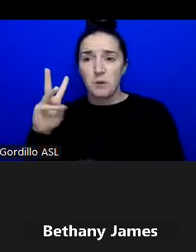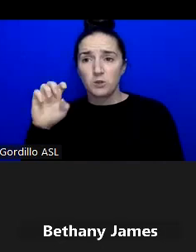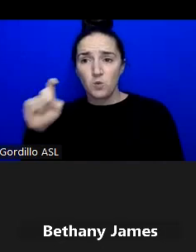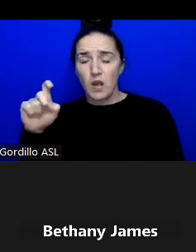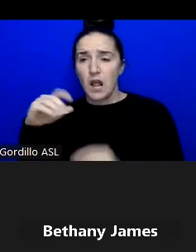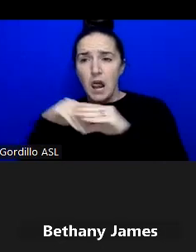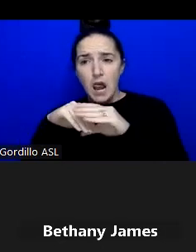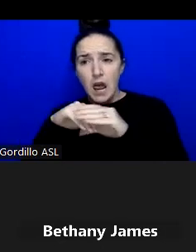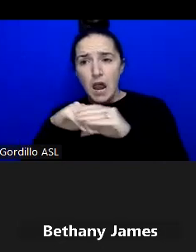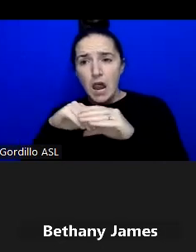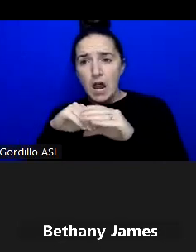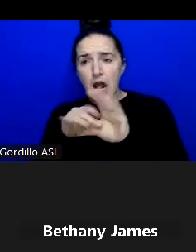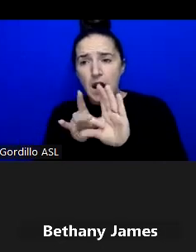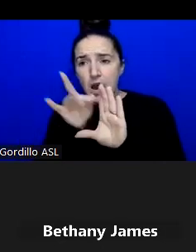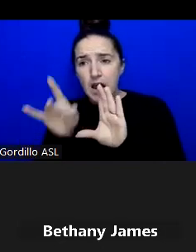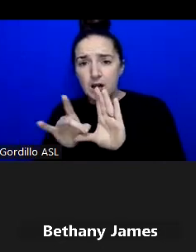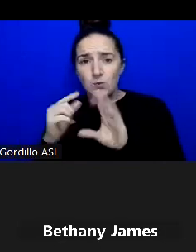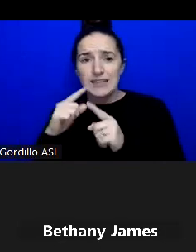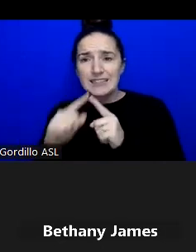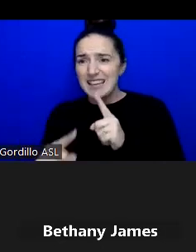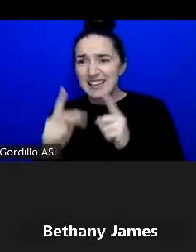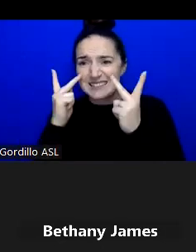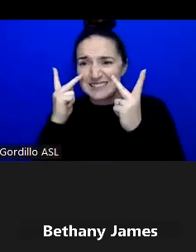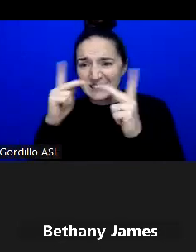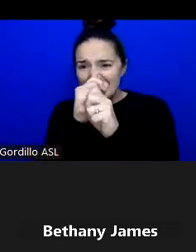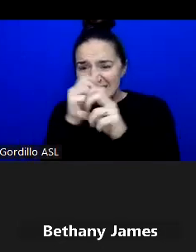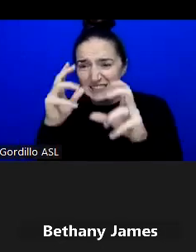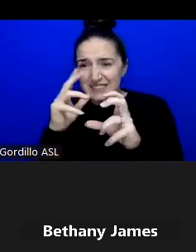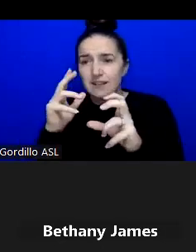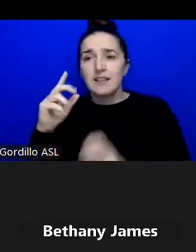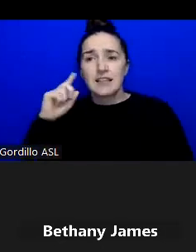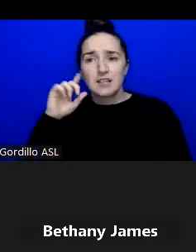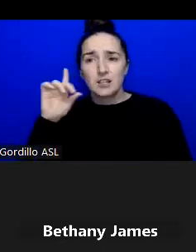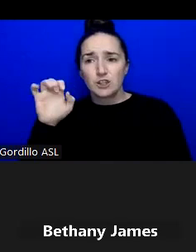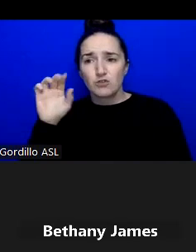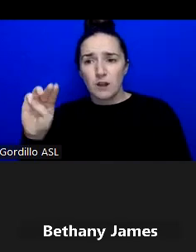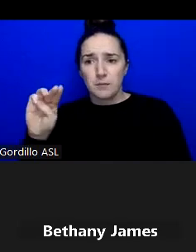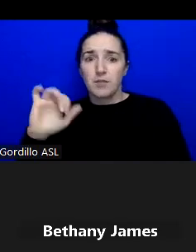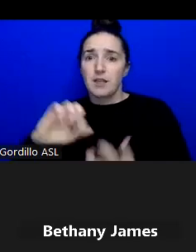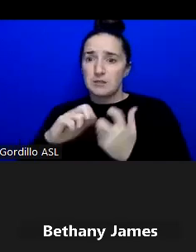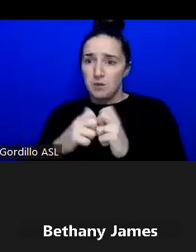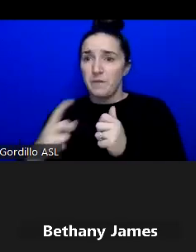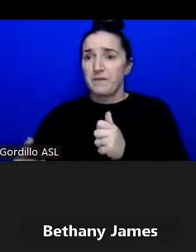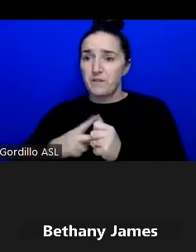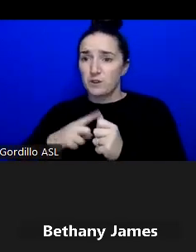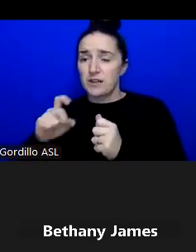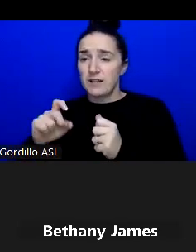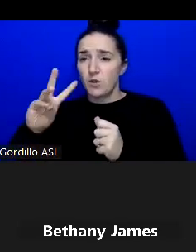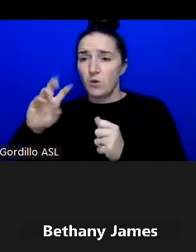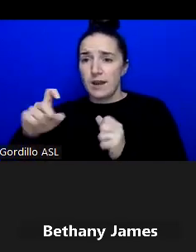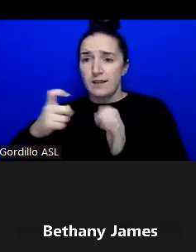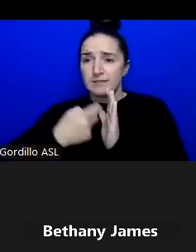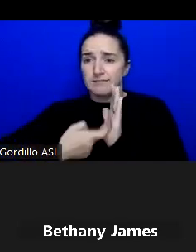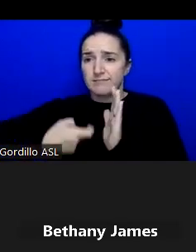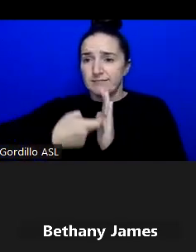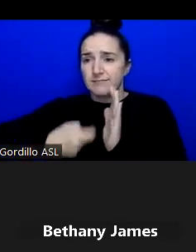that we're not able to visualize the eardrum. So that's a problem. That wax has to come out before we want to do a hearing test, because it's not going to give us